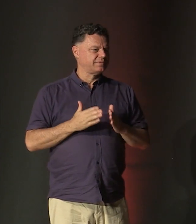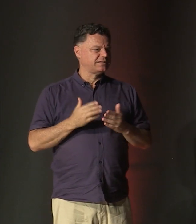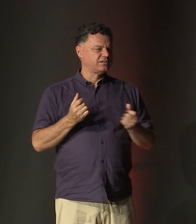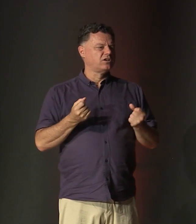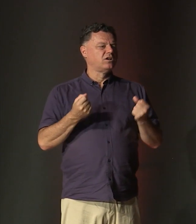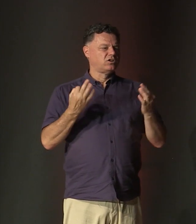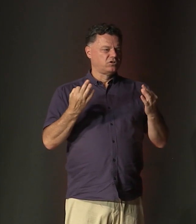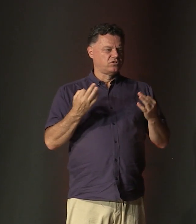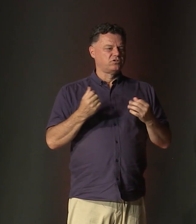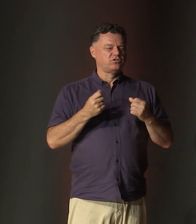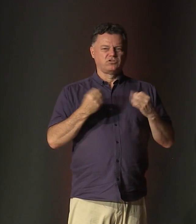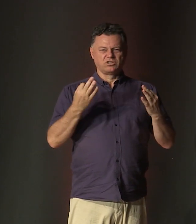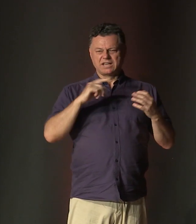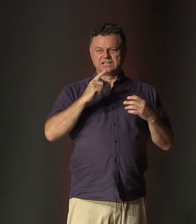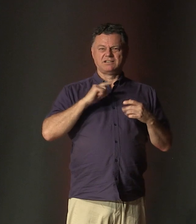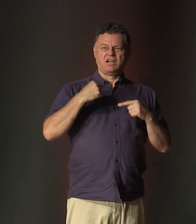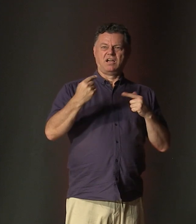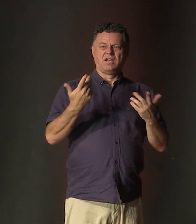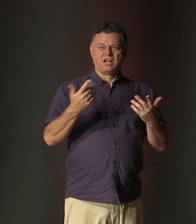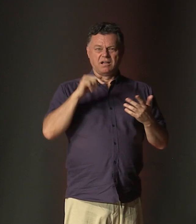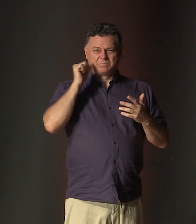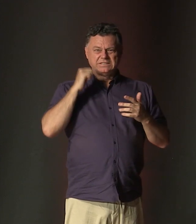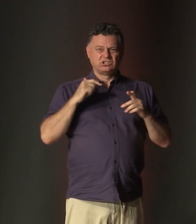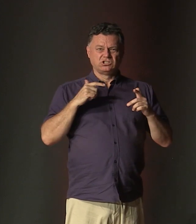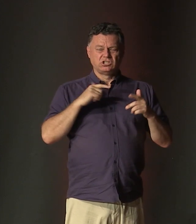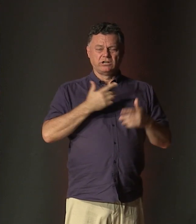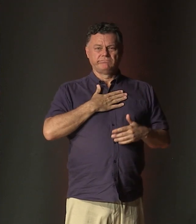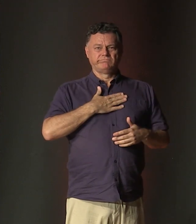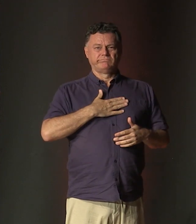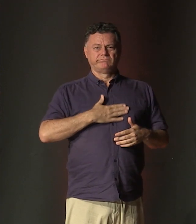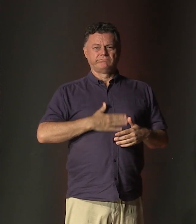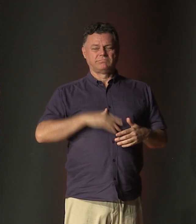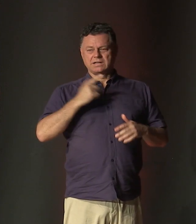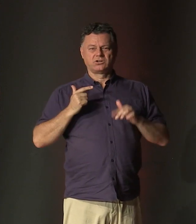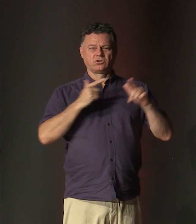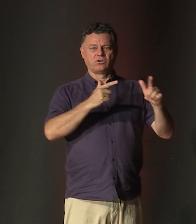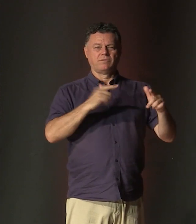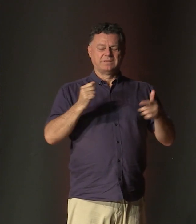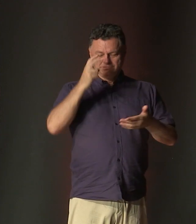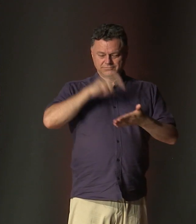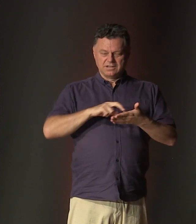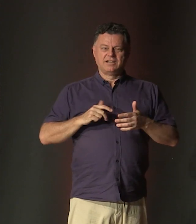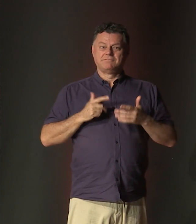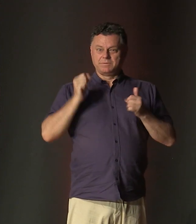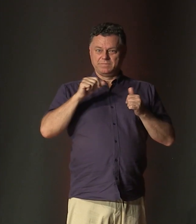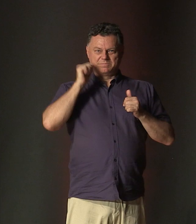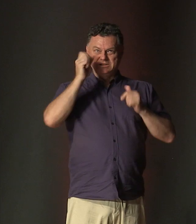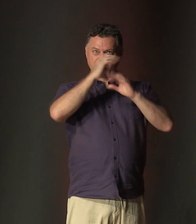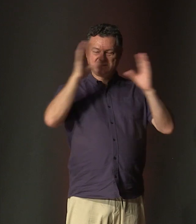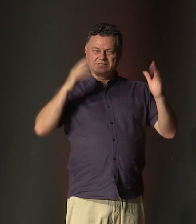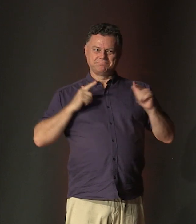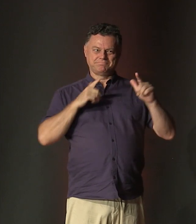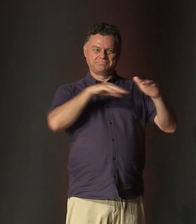No appeal, no review. Just no beach until you sign. You see, Australian law takes the